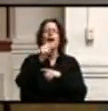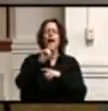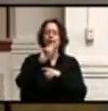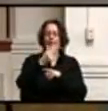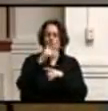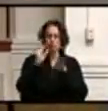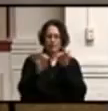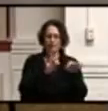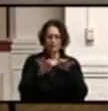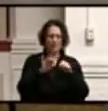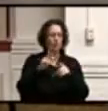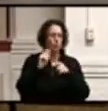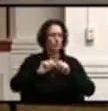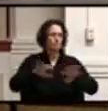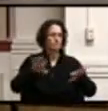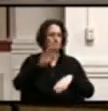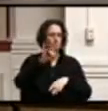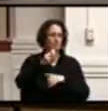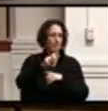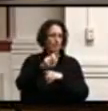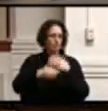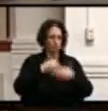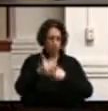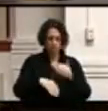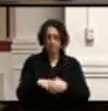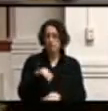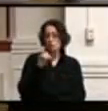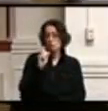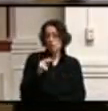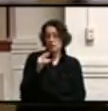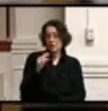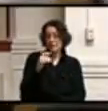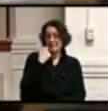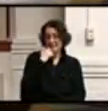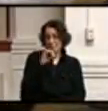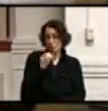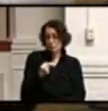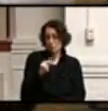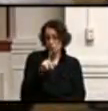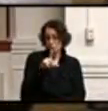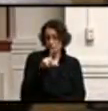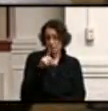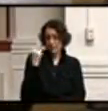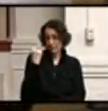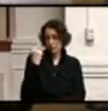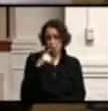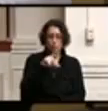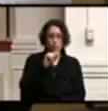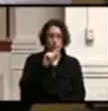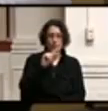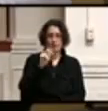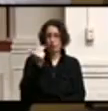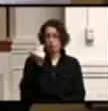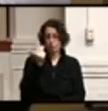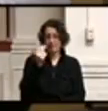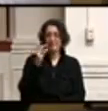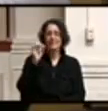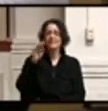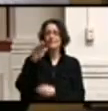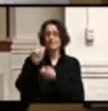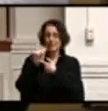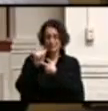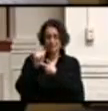So in January of 2013, we finally received notification from FEMA that we had won our appeal and